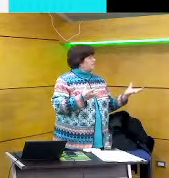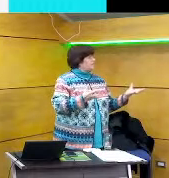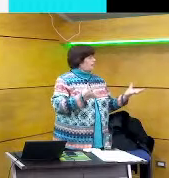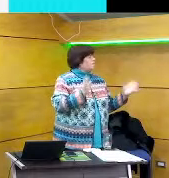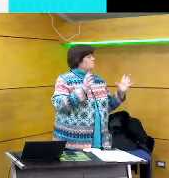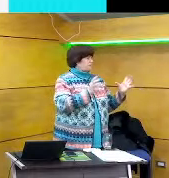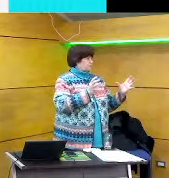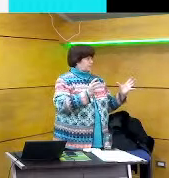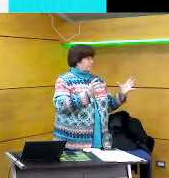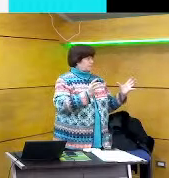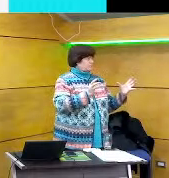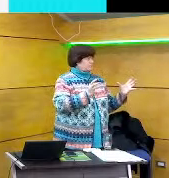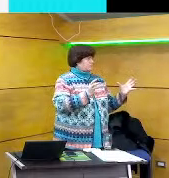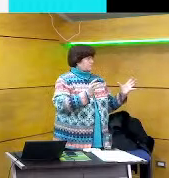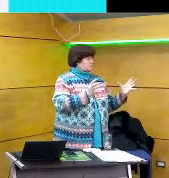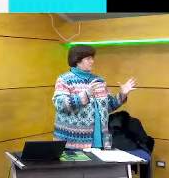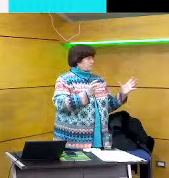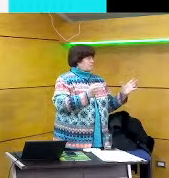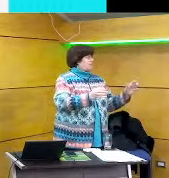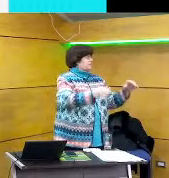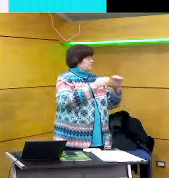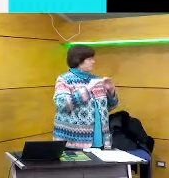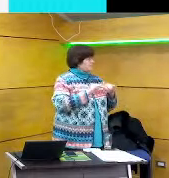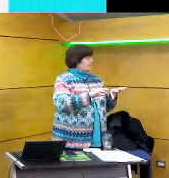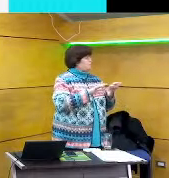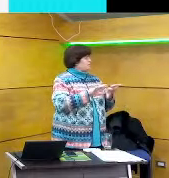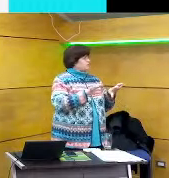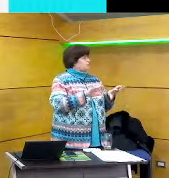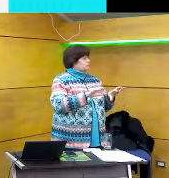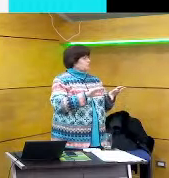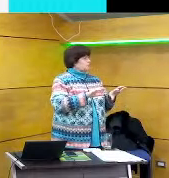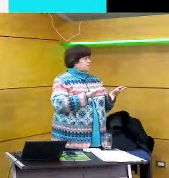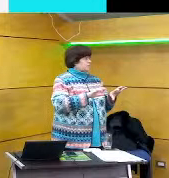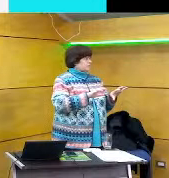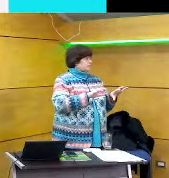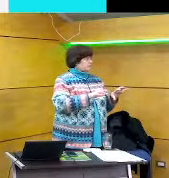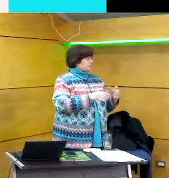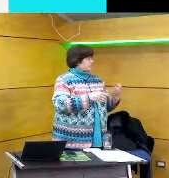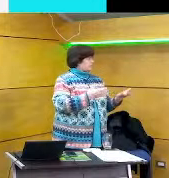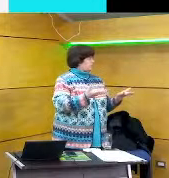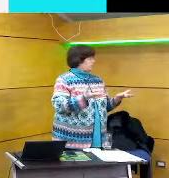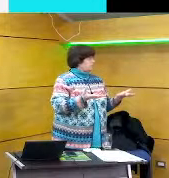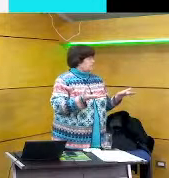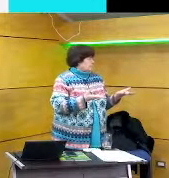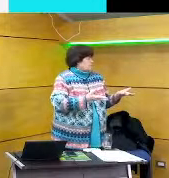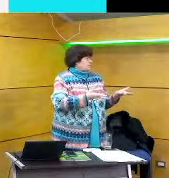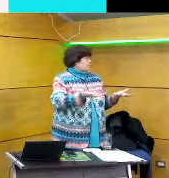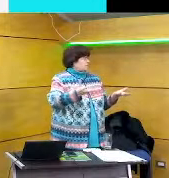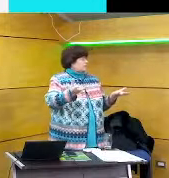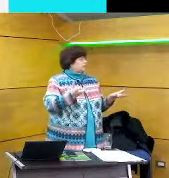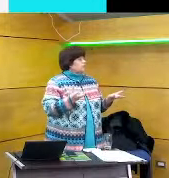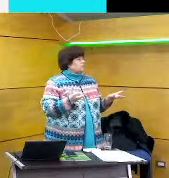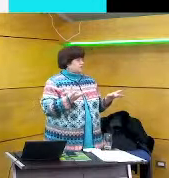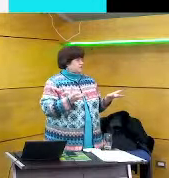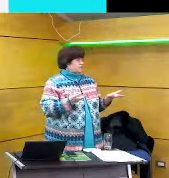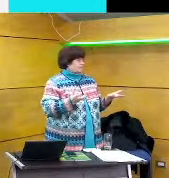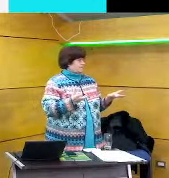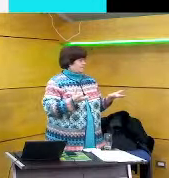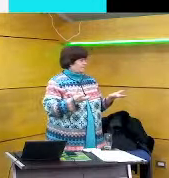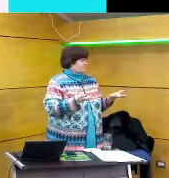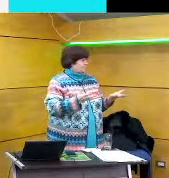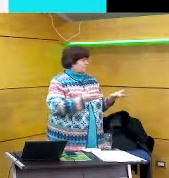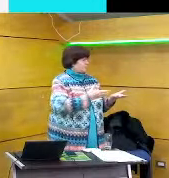of that time period because the assignments in the workbooks don't encourage